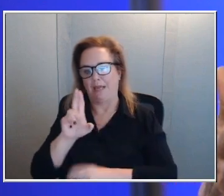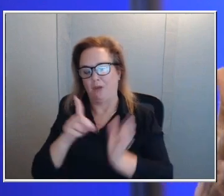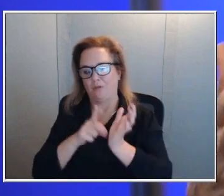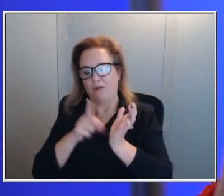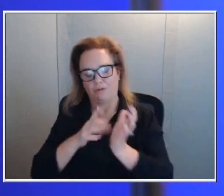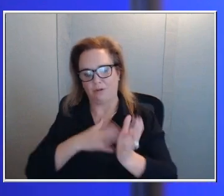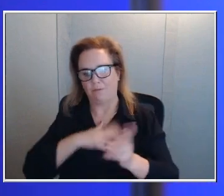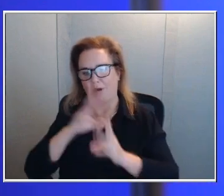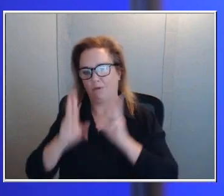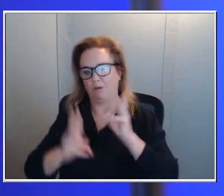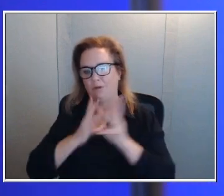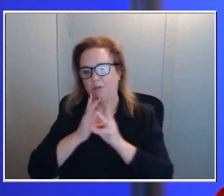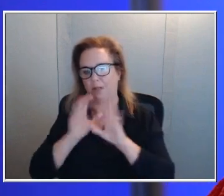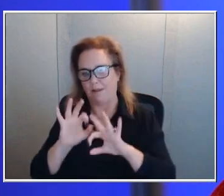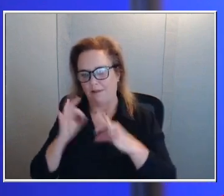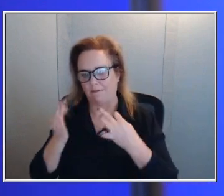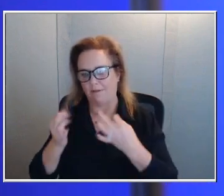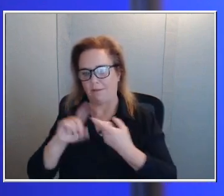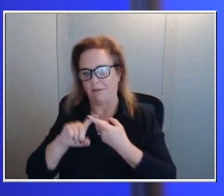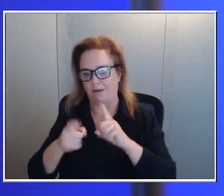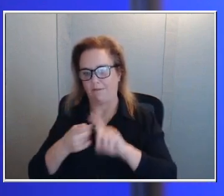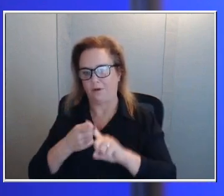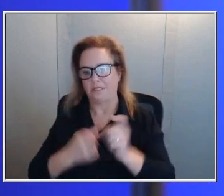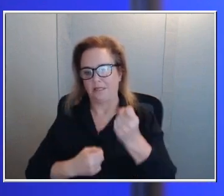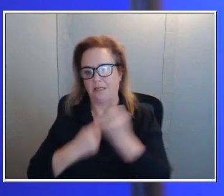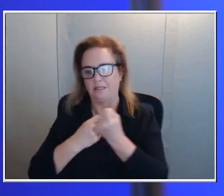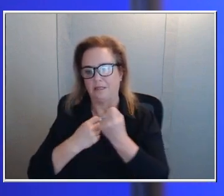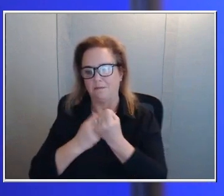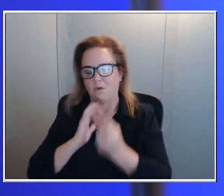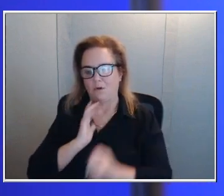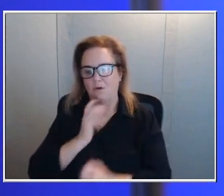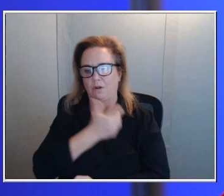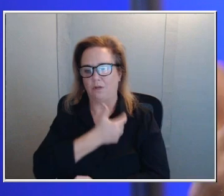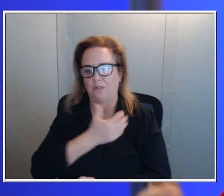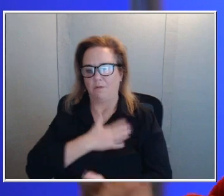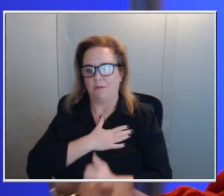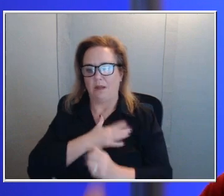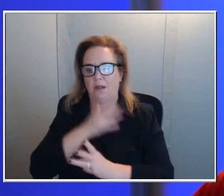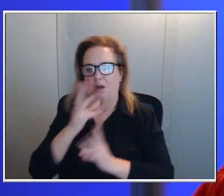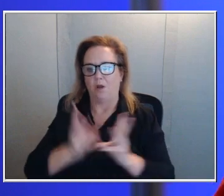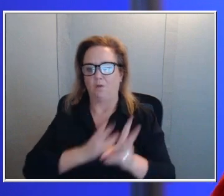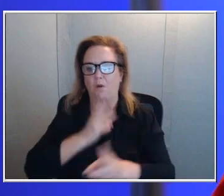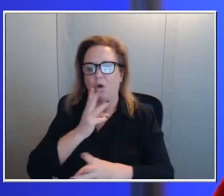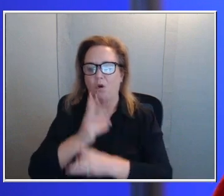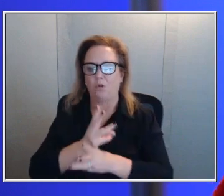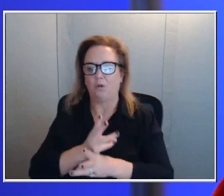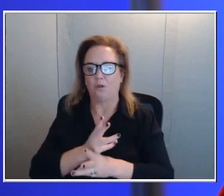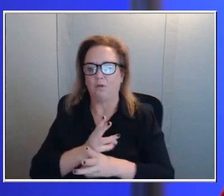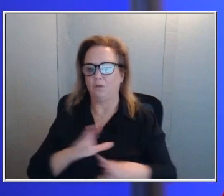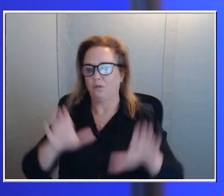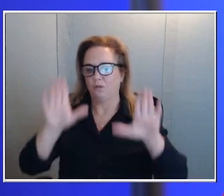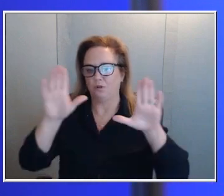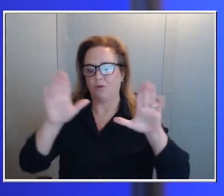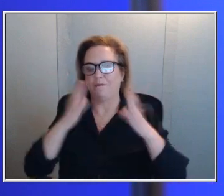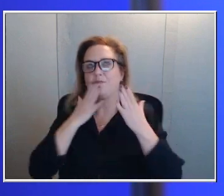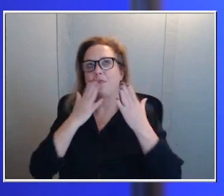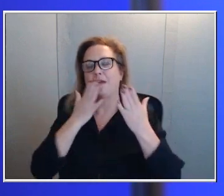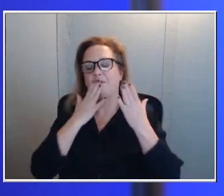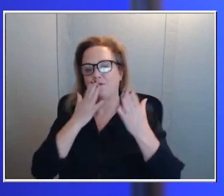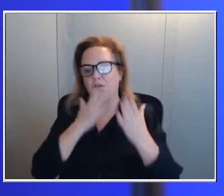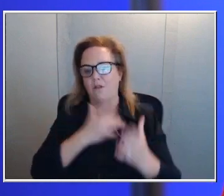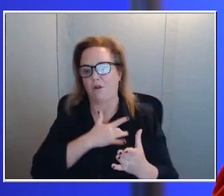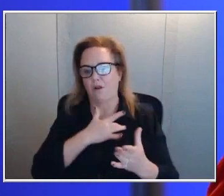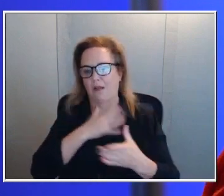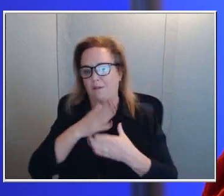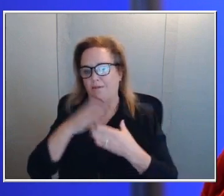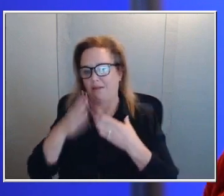my family and my friends that support us are my world. And again, with such a grateful heart, I just want to finish by